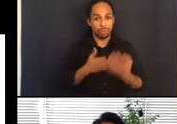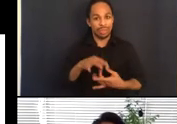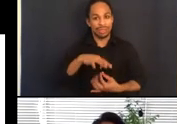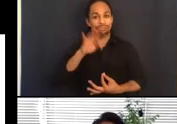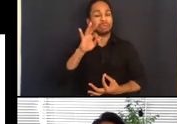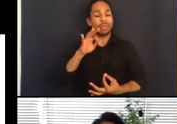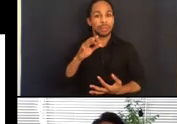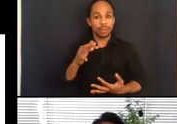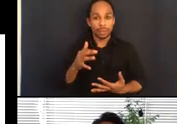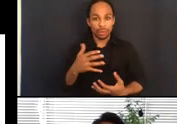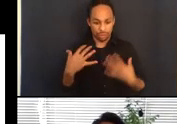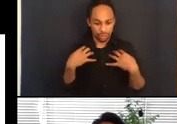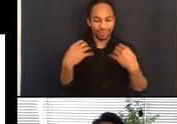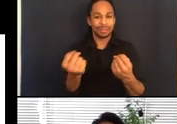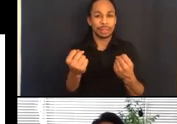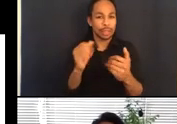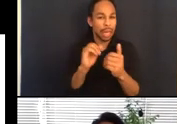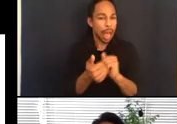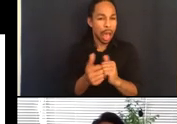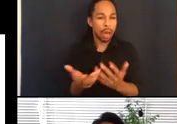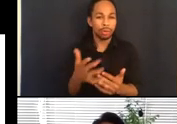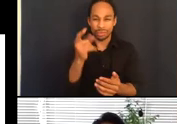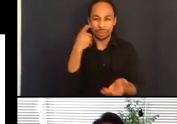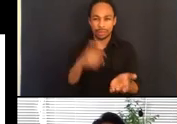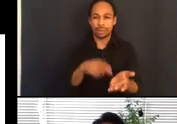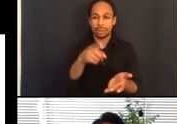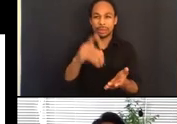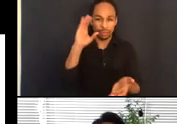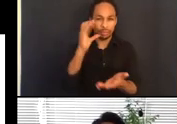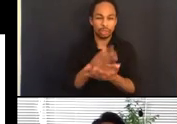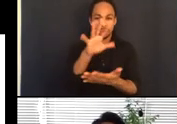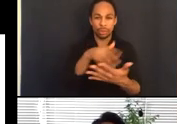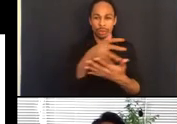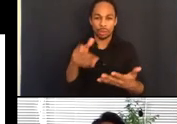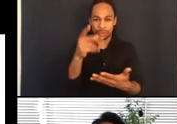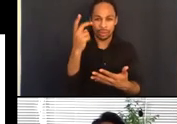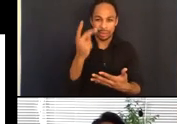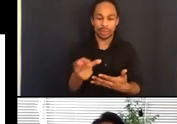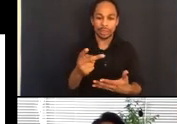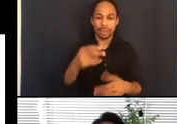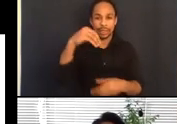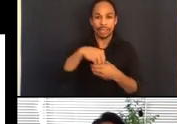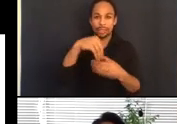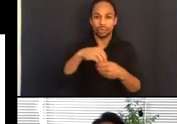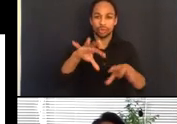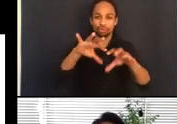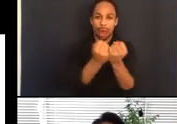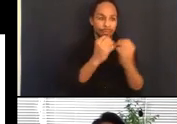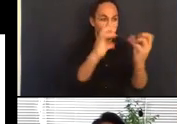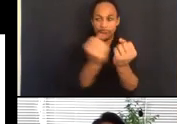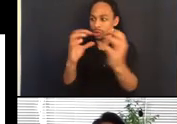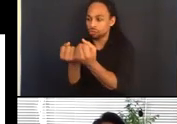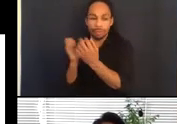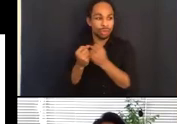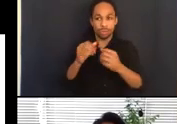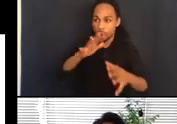also, as you can see in these pictures, and it's intertribal, it's indigenous work efforts around the world. And the one on the right is